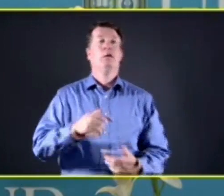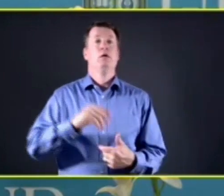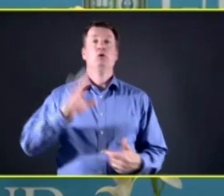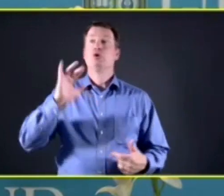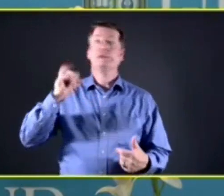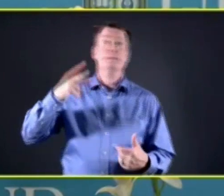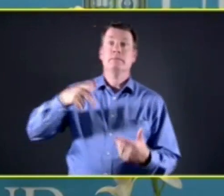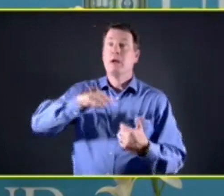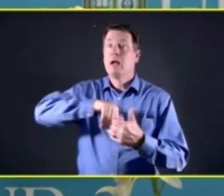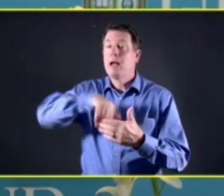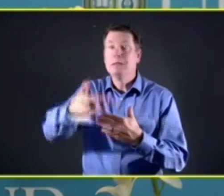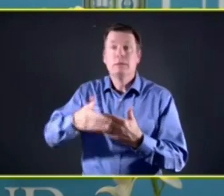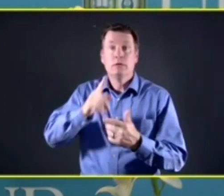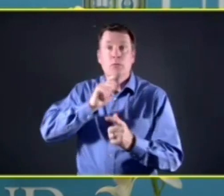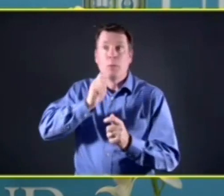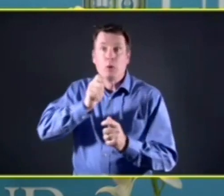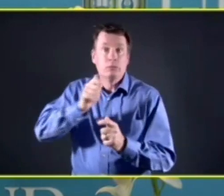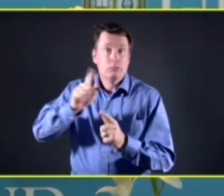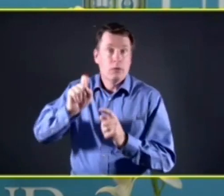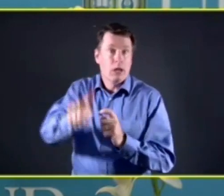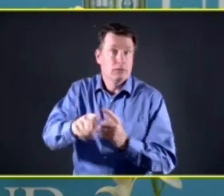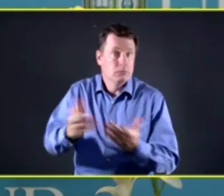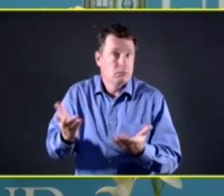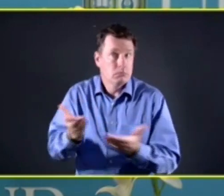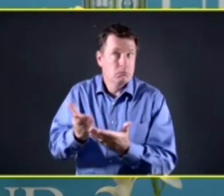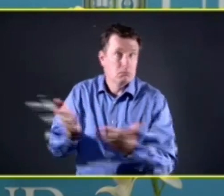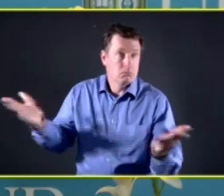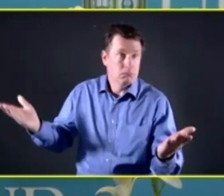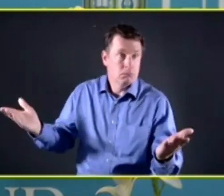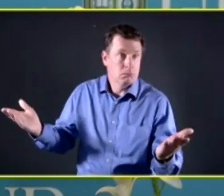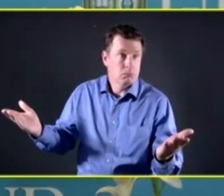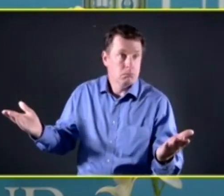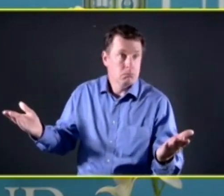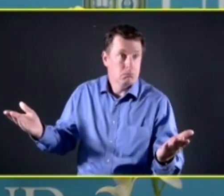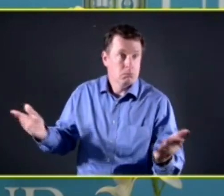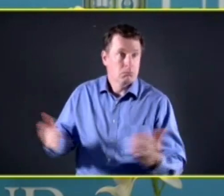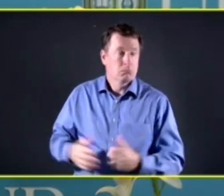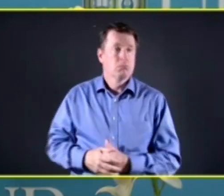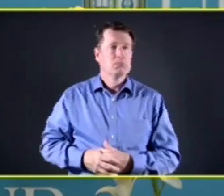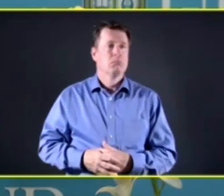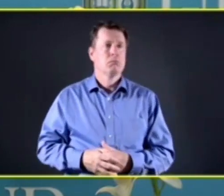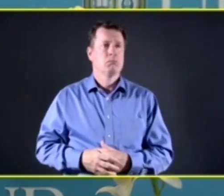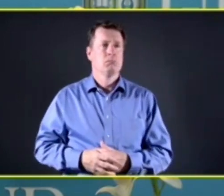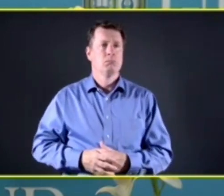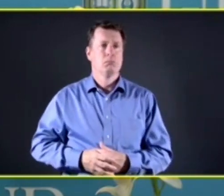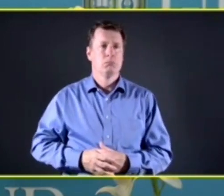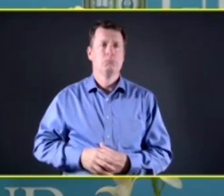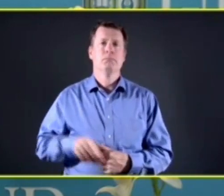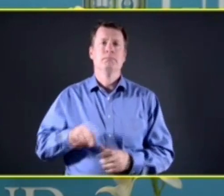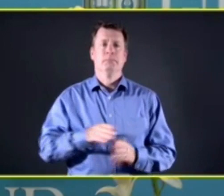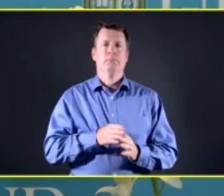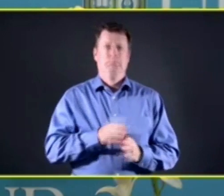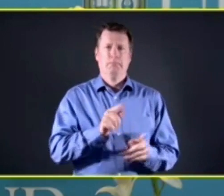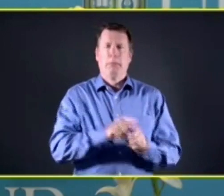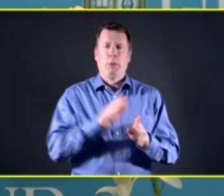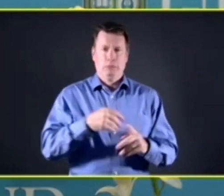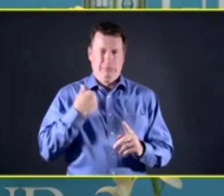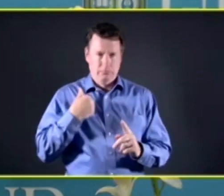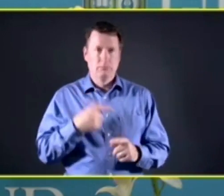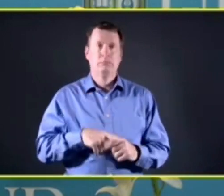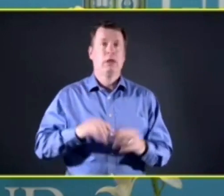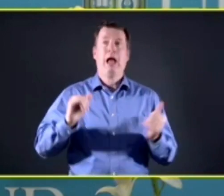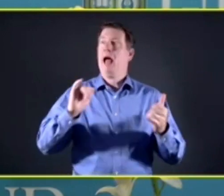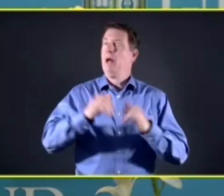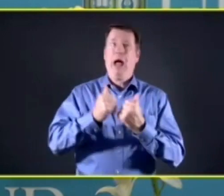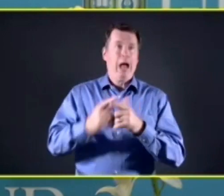Why? How did it come about that you're doing this at this time? Well, this idea certainly was the first